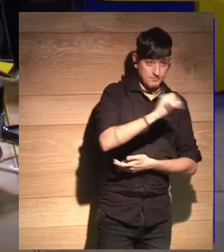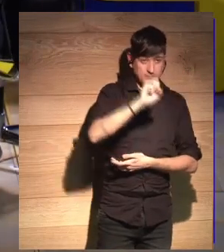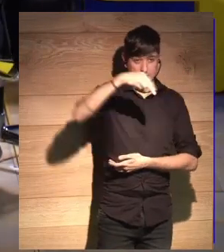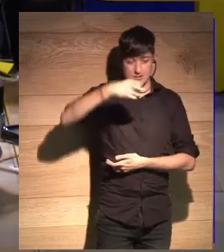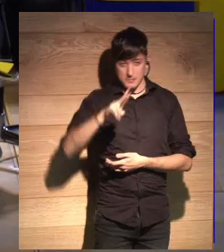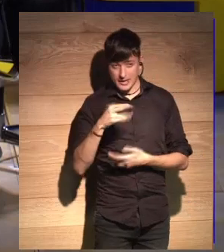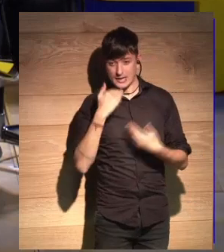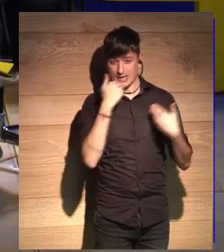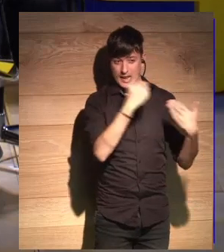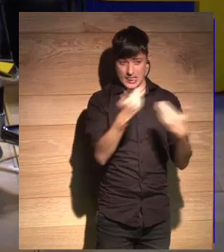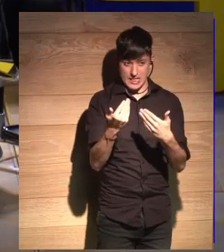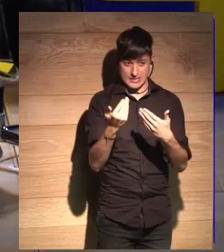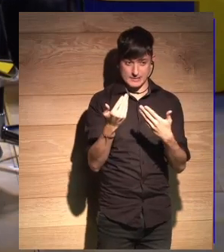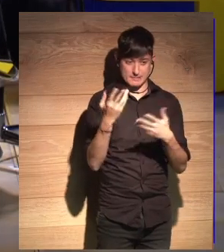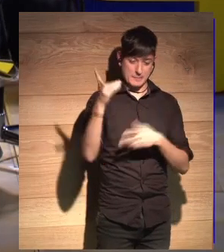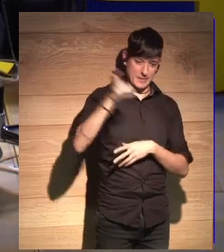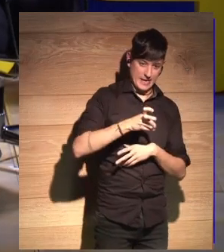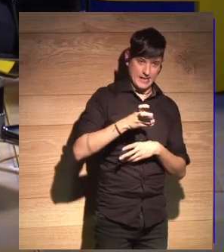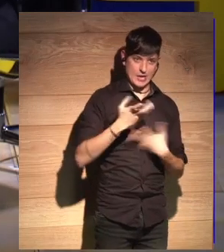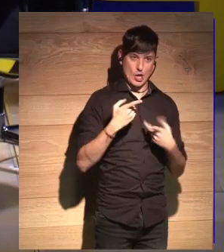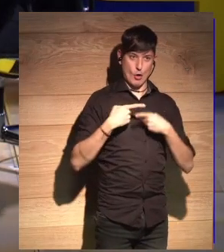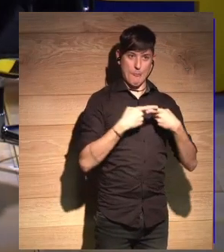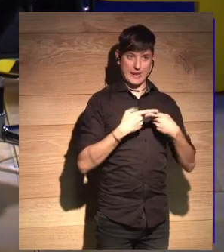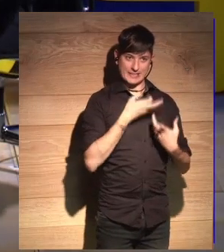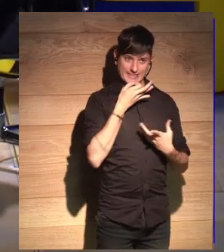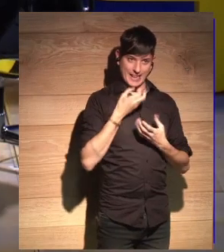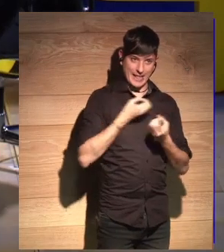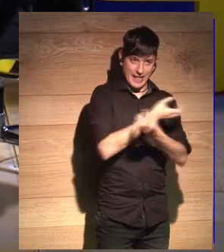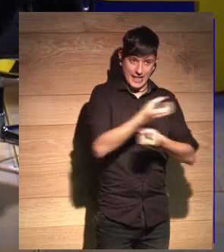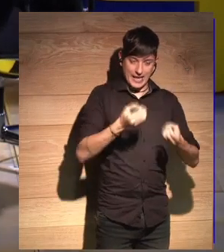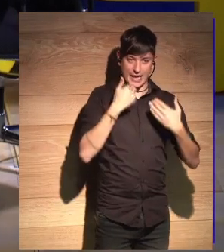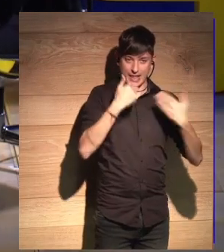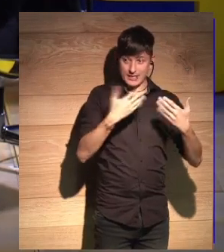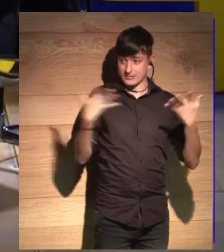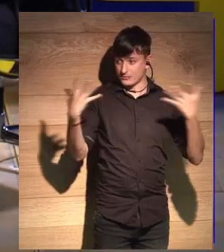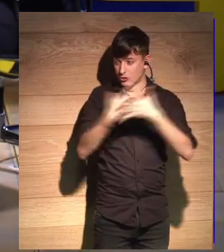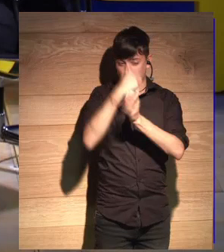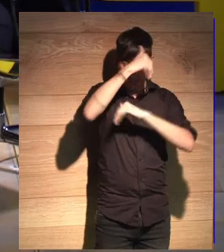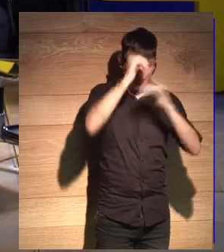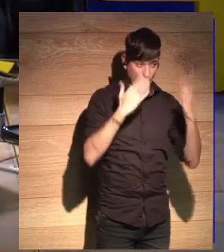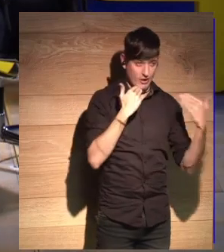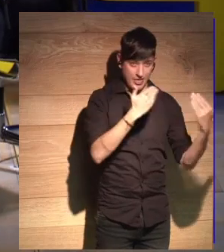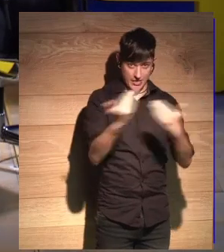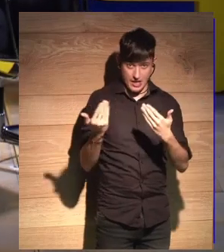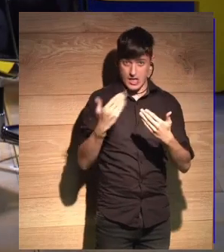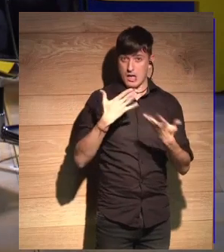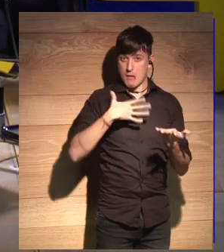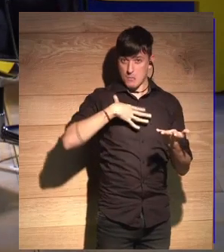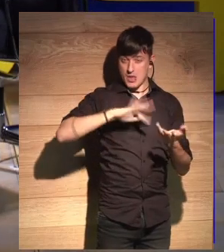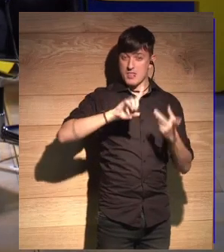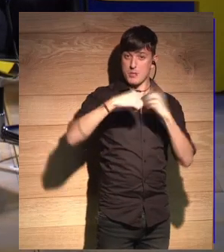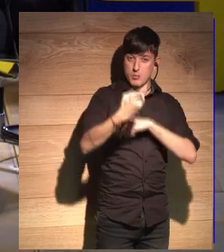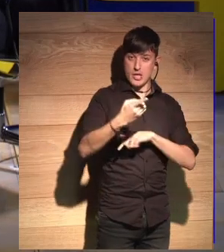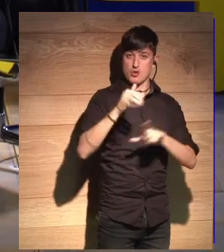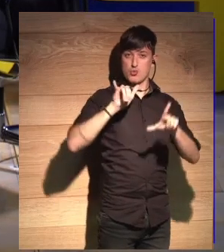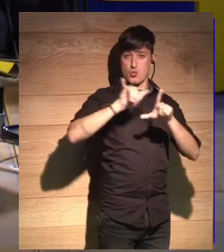So both of you, Rob, Amber, thank you very much for being here and for sharing this afternoon with us. And to the attendees, thank you very